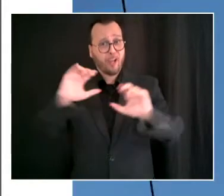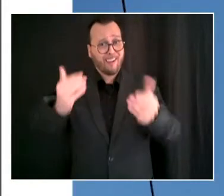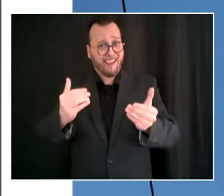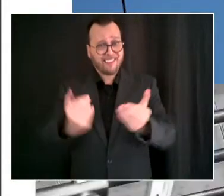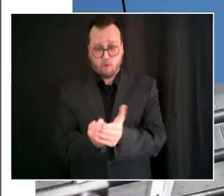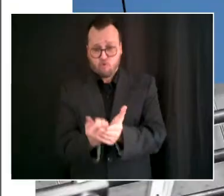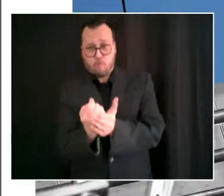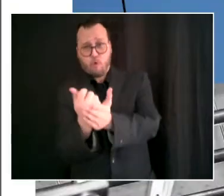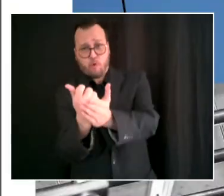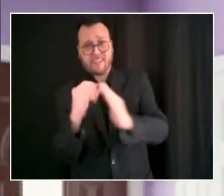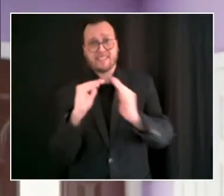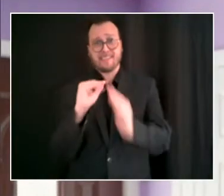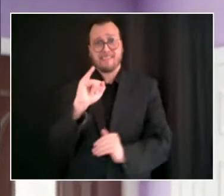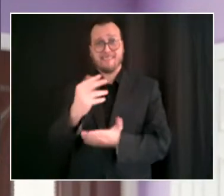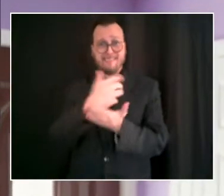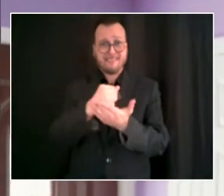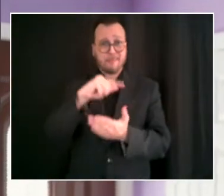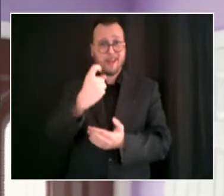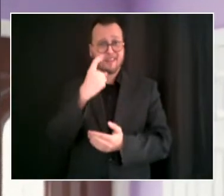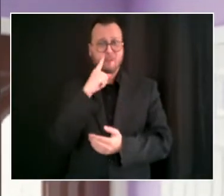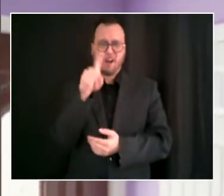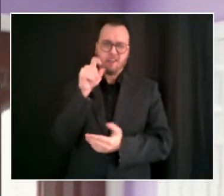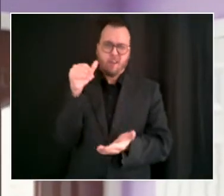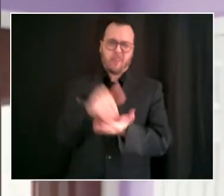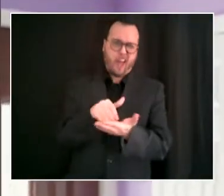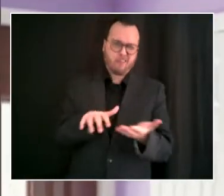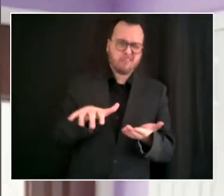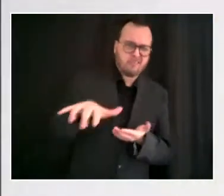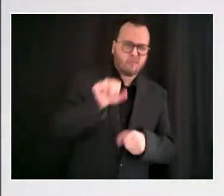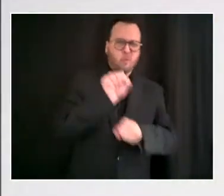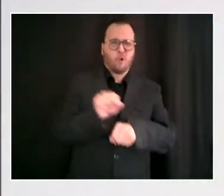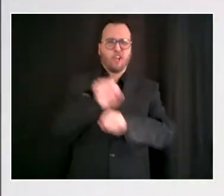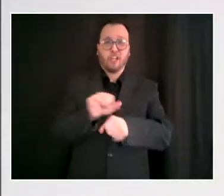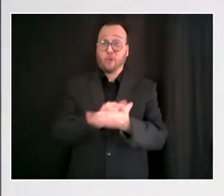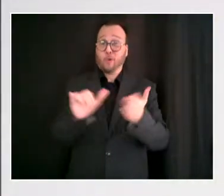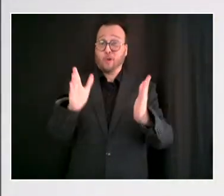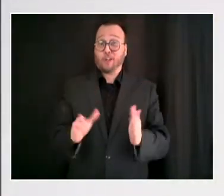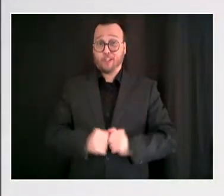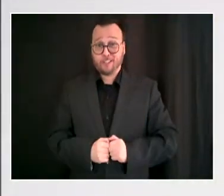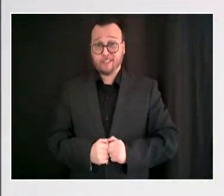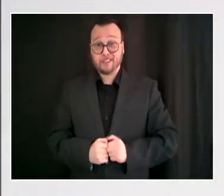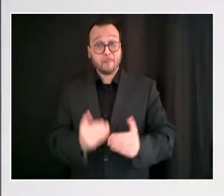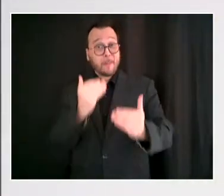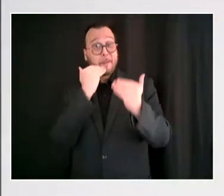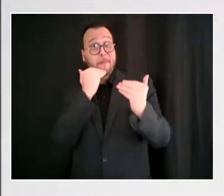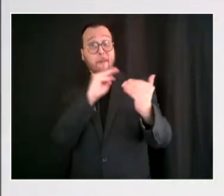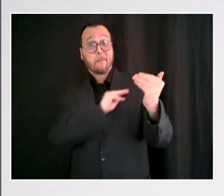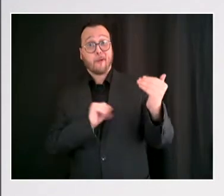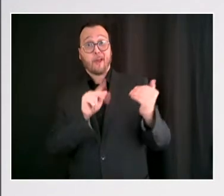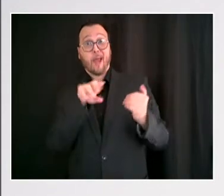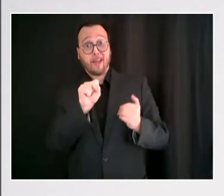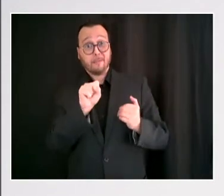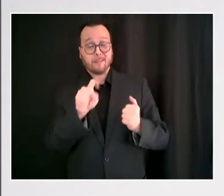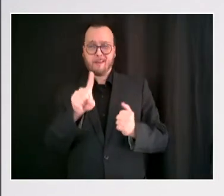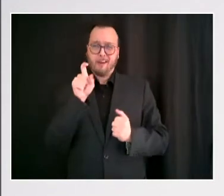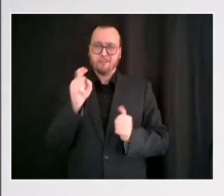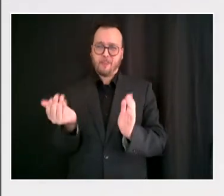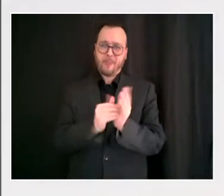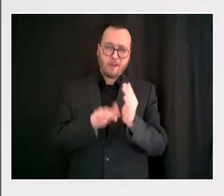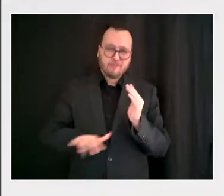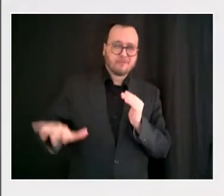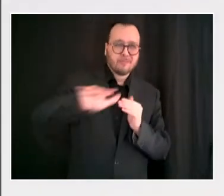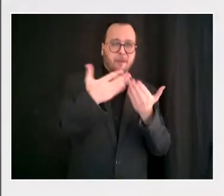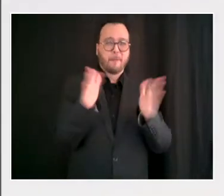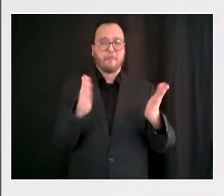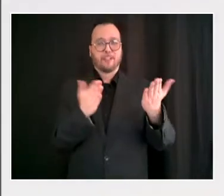income taxes for hundreds of thousands of working New Yorkers. Thanks to Mayor Adams and hundreds of thousands of public servants